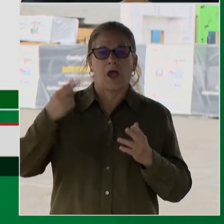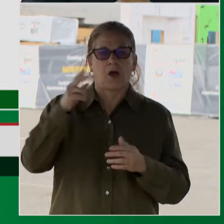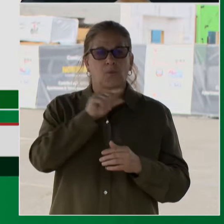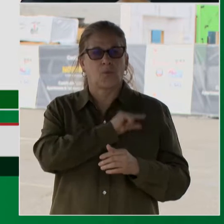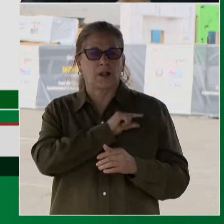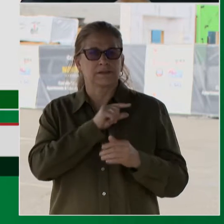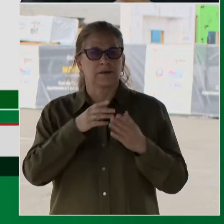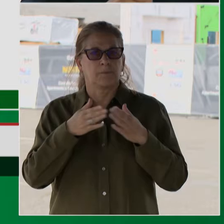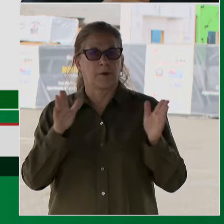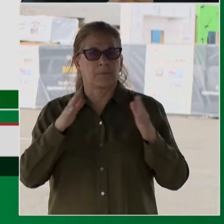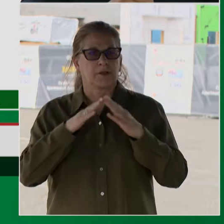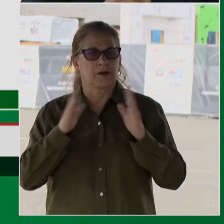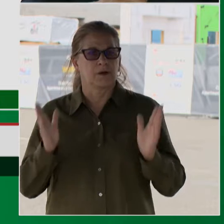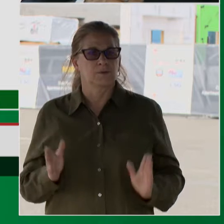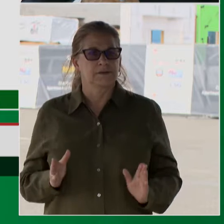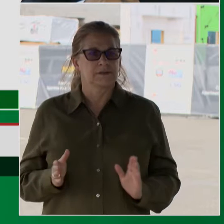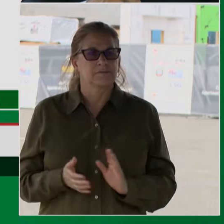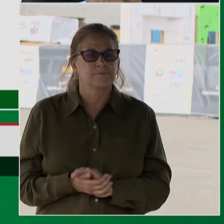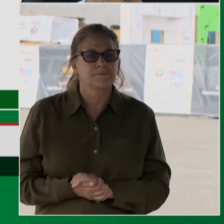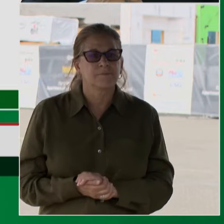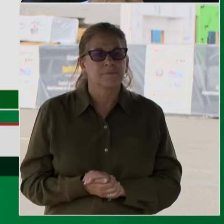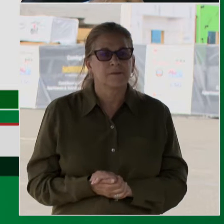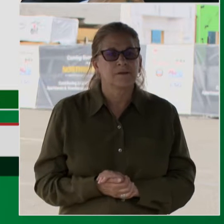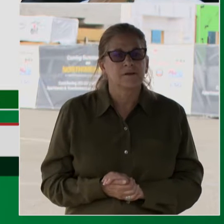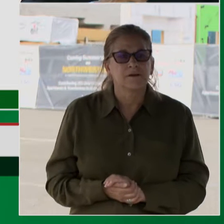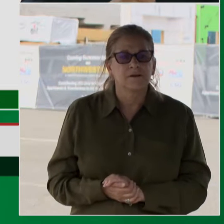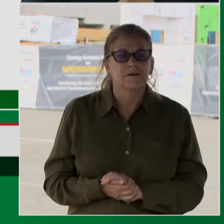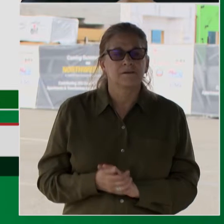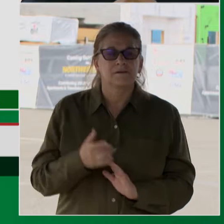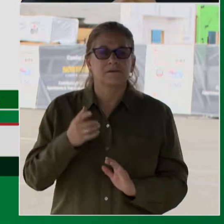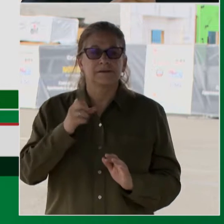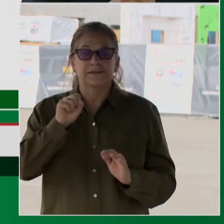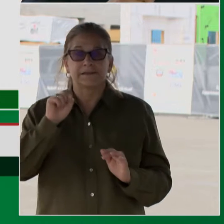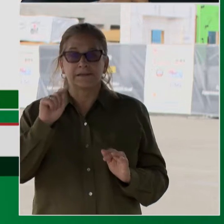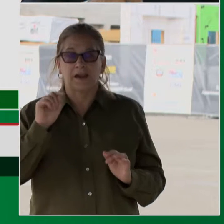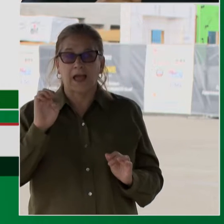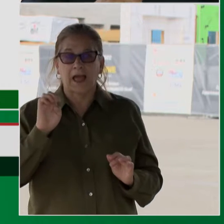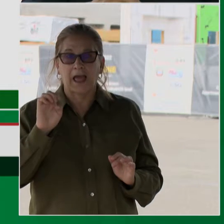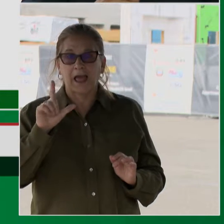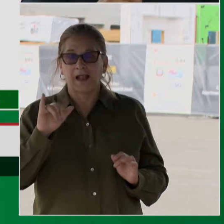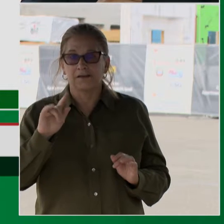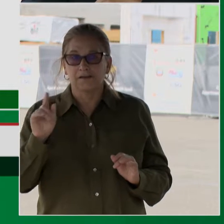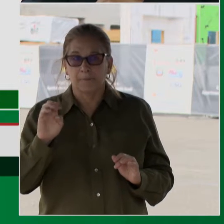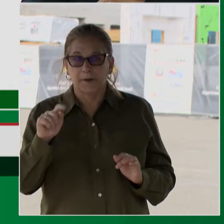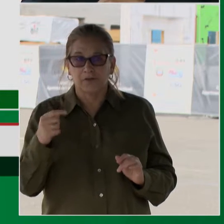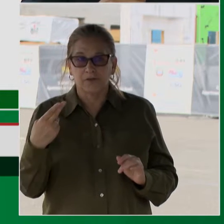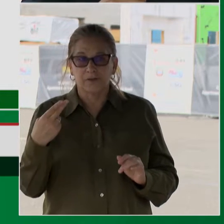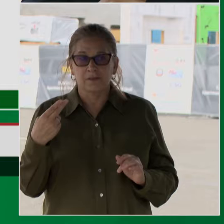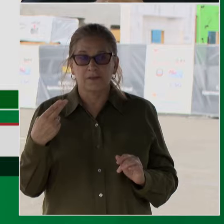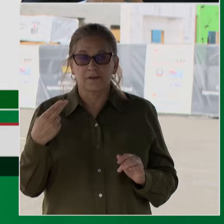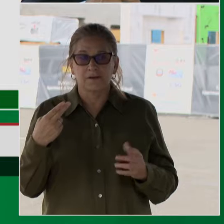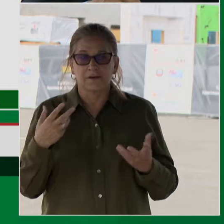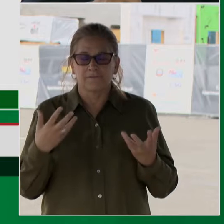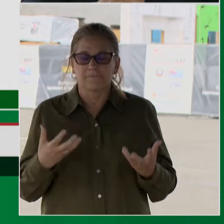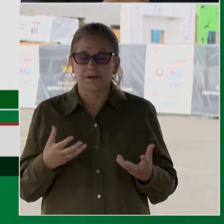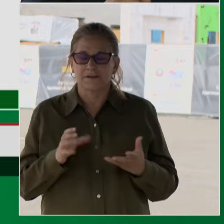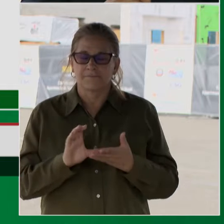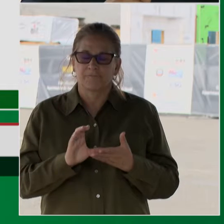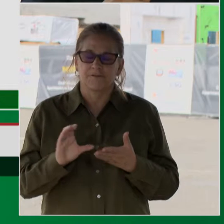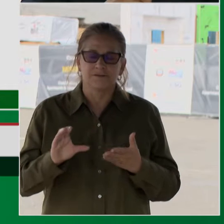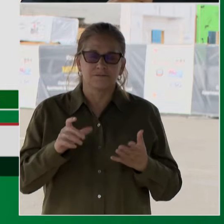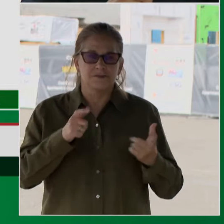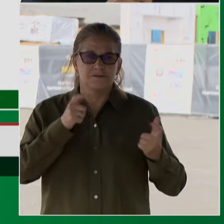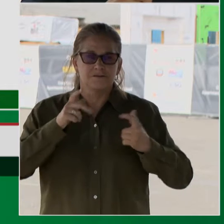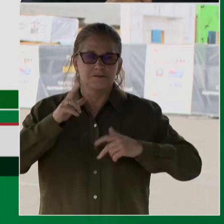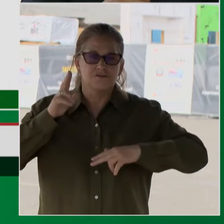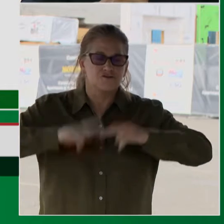provide. St. Elizabeth is another project that was substantially budgeted. That is also moving along at quite a clip. Mayor